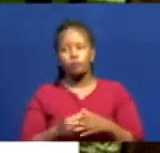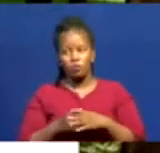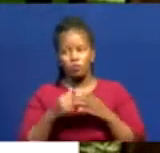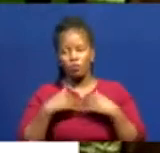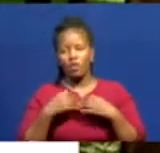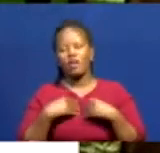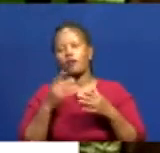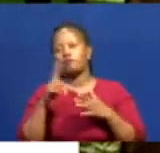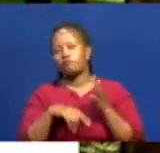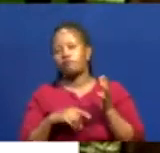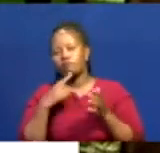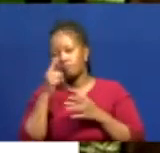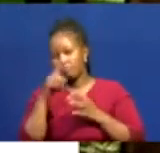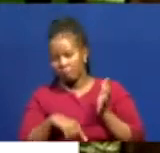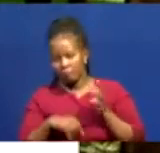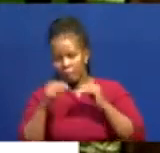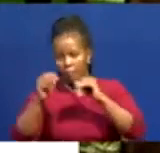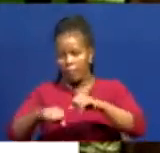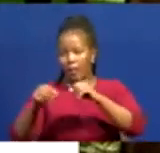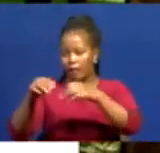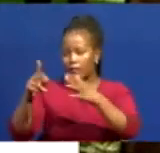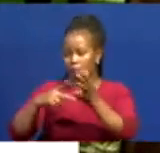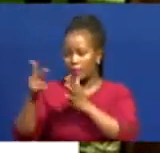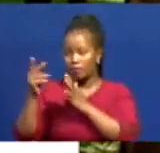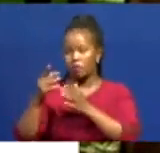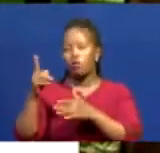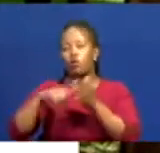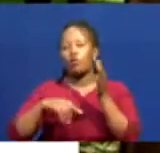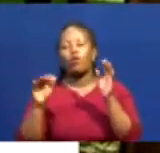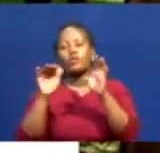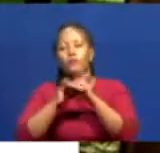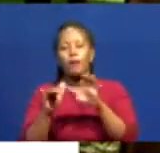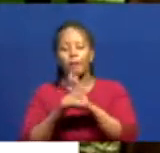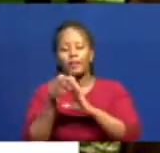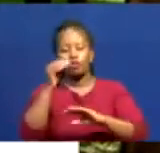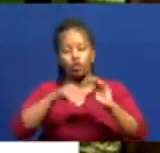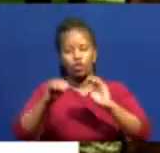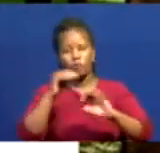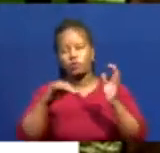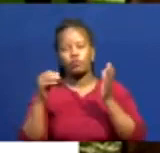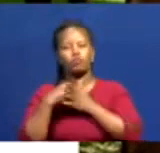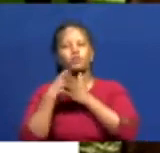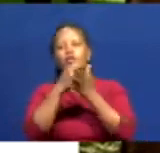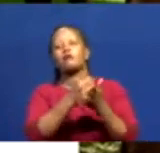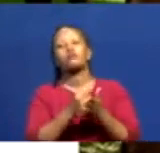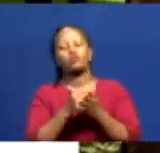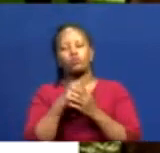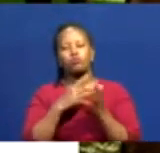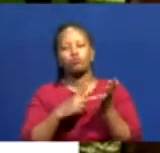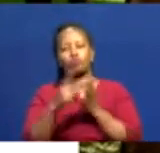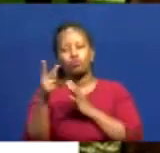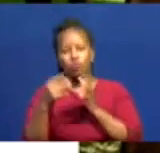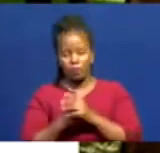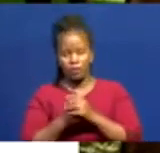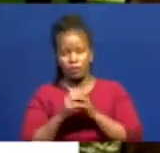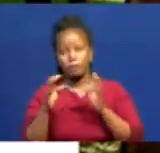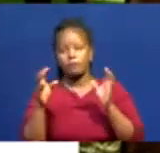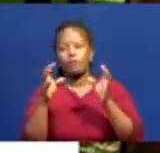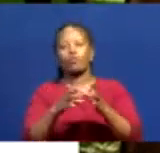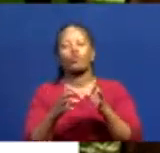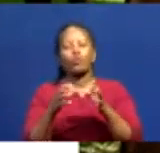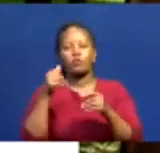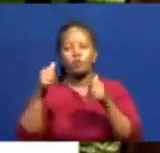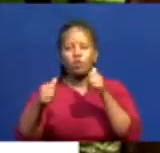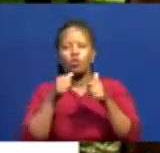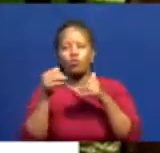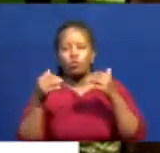pay. So basically what a member contributes, it's based on what they are able to pay for their healthcare. So the ones who are